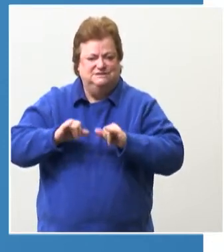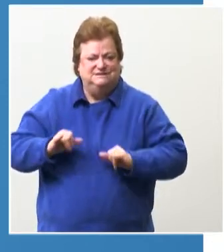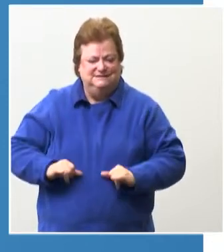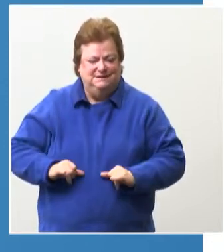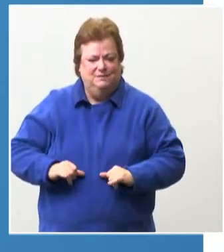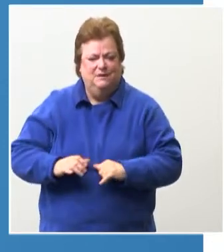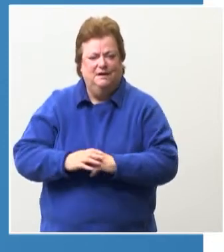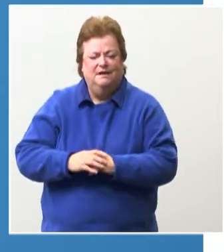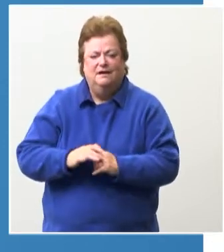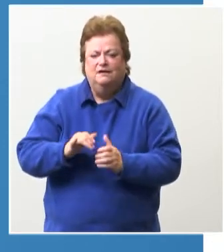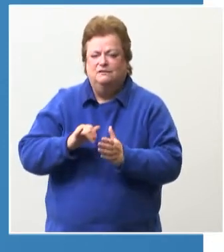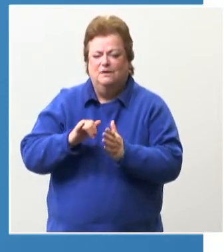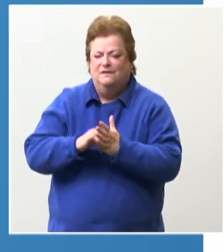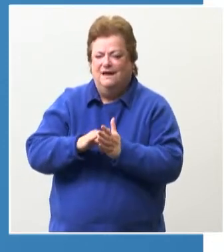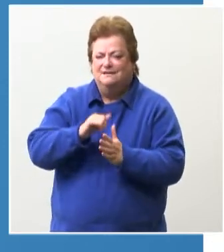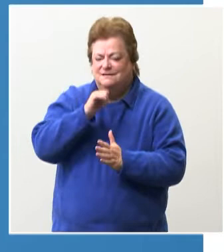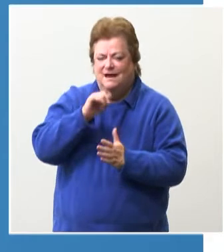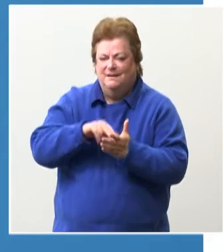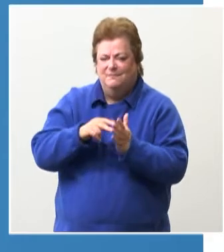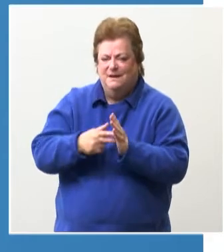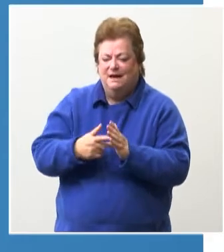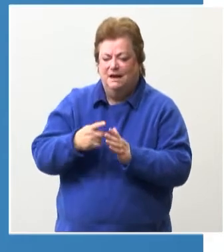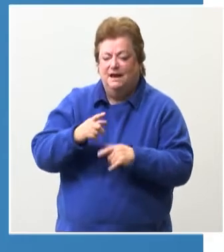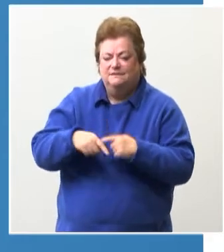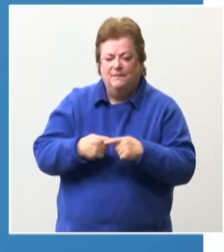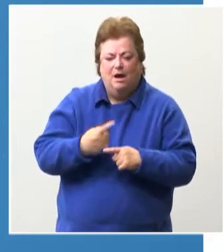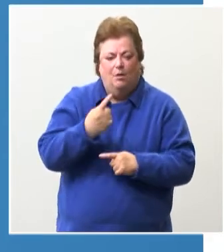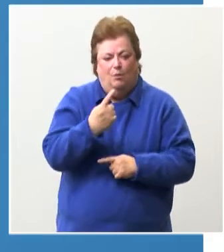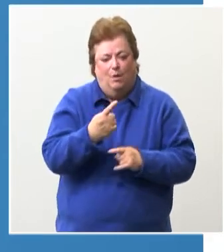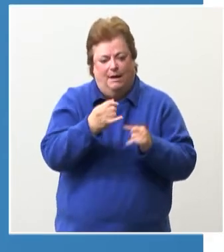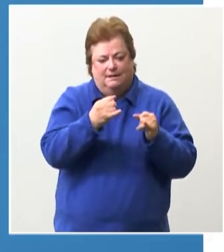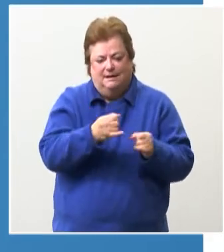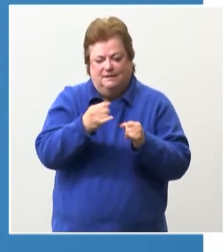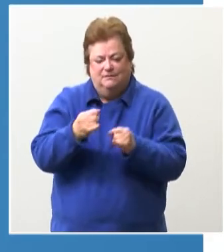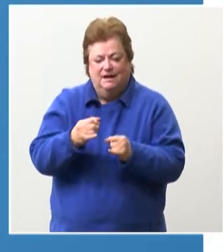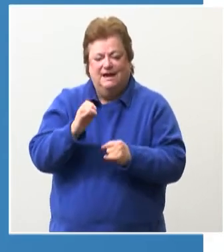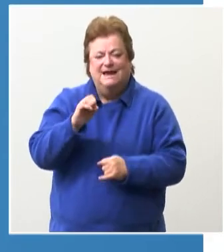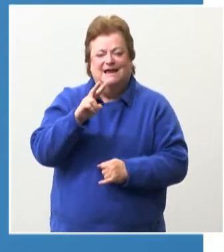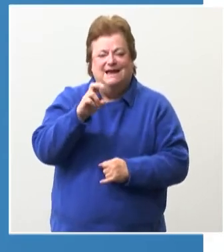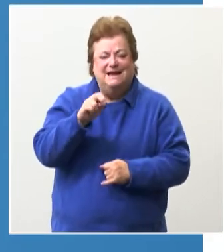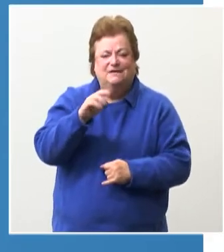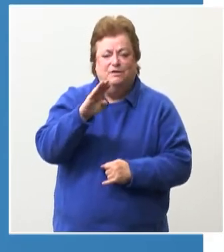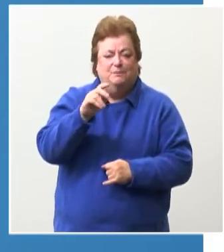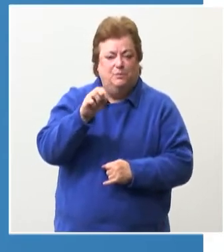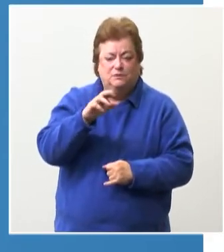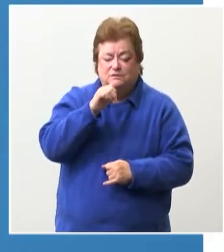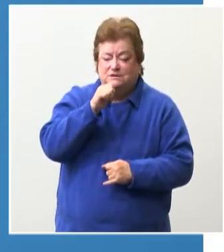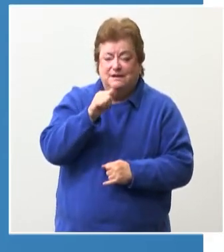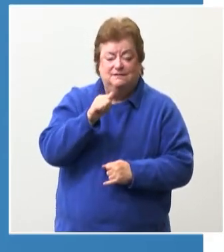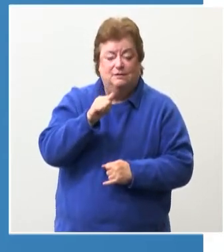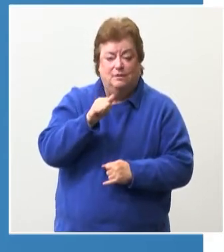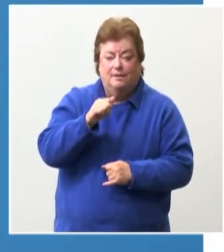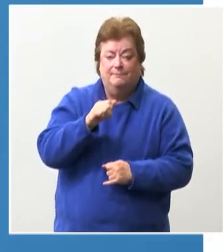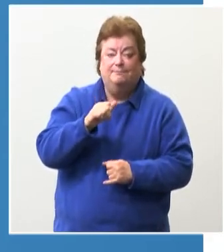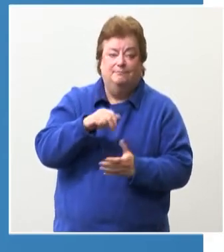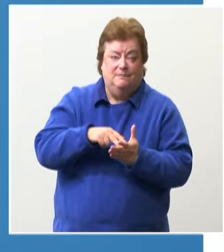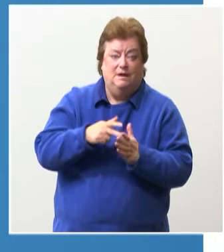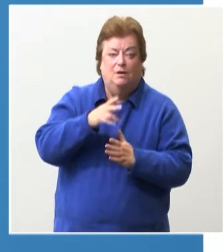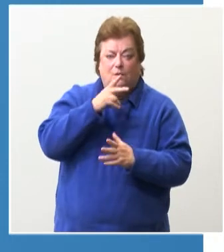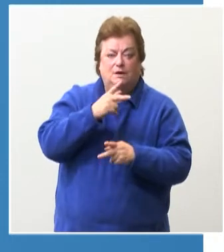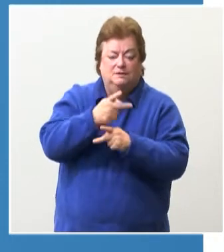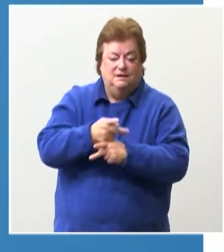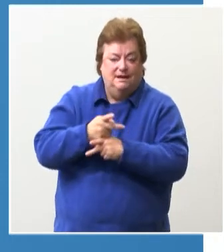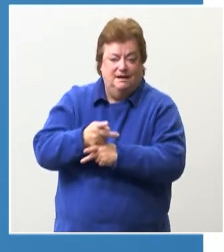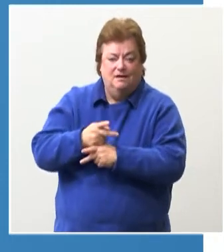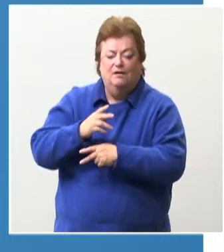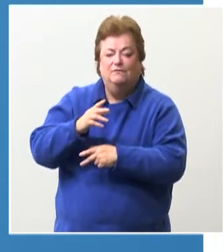that this isn't just about any one individual. Even a booster doesn't take care necessarily of all of the